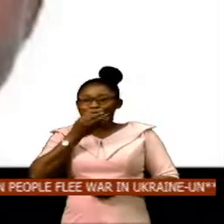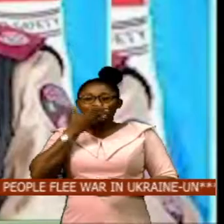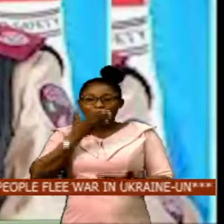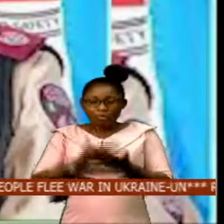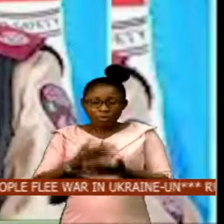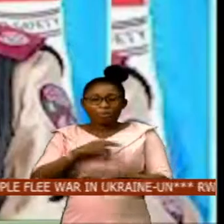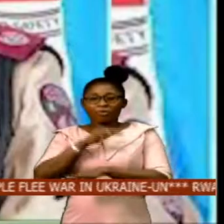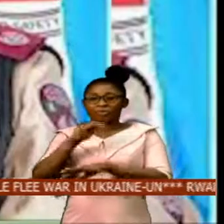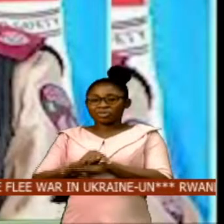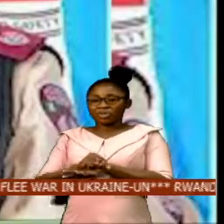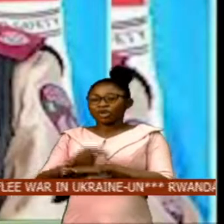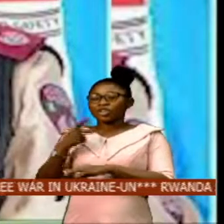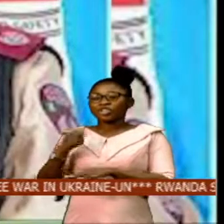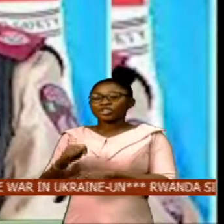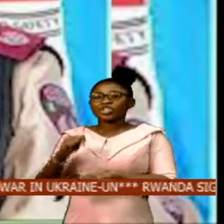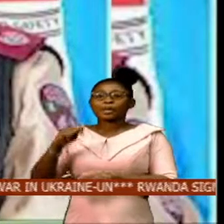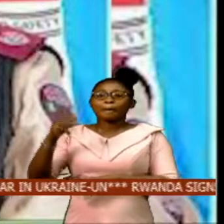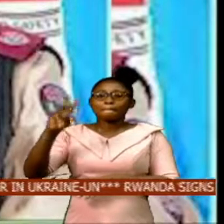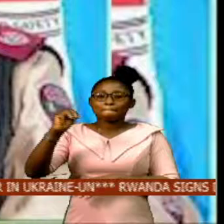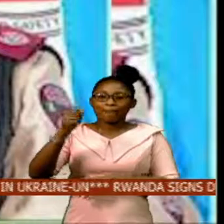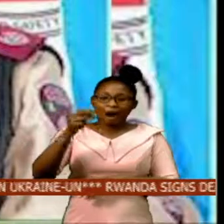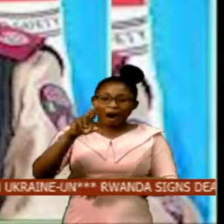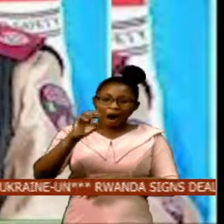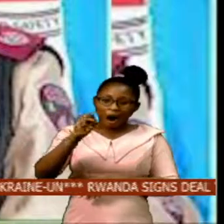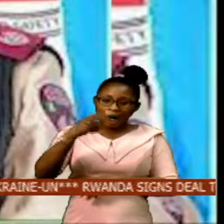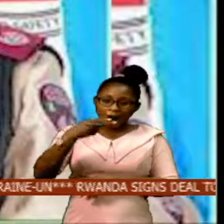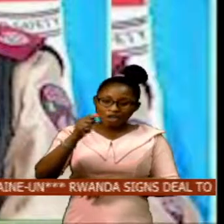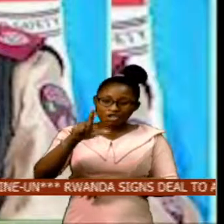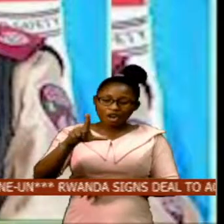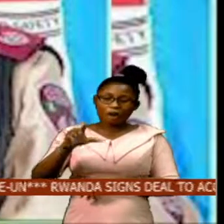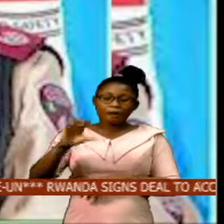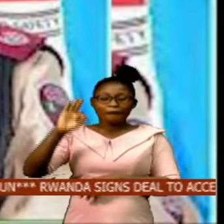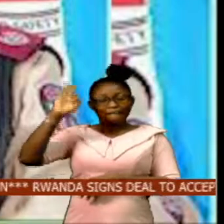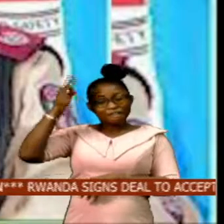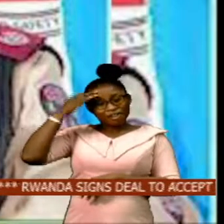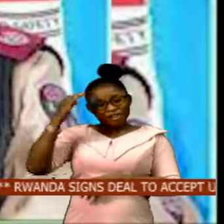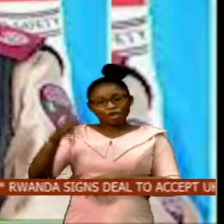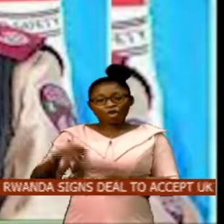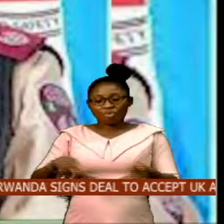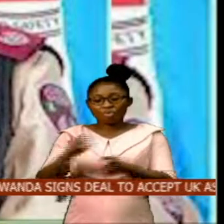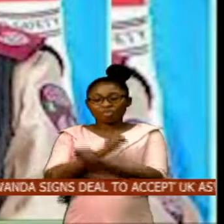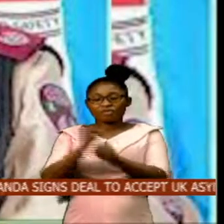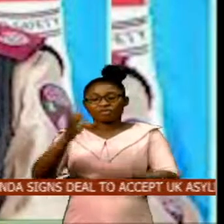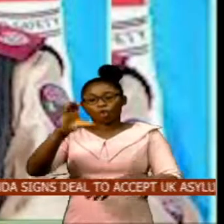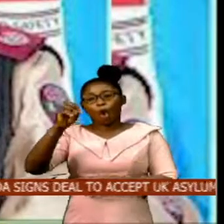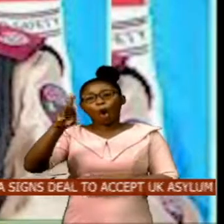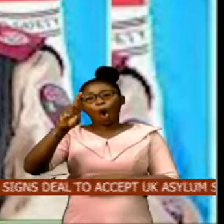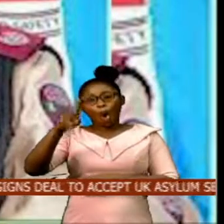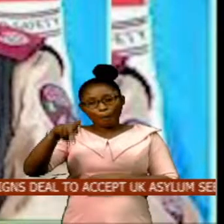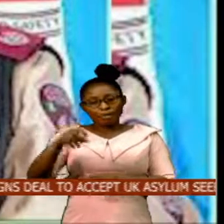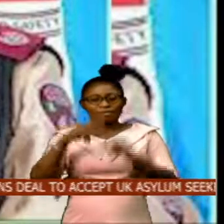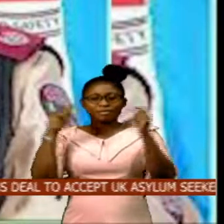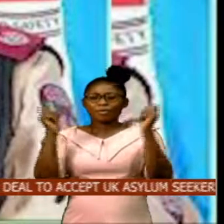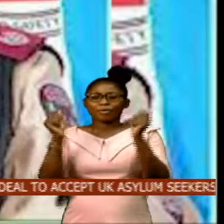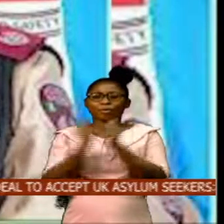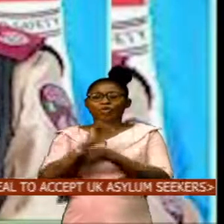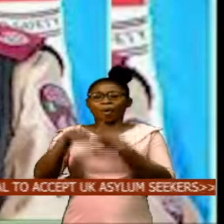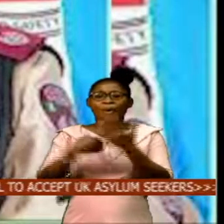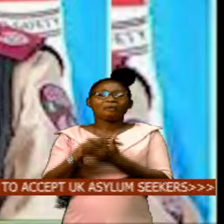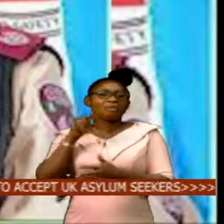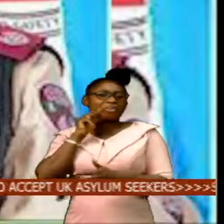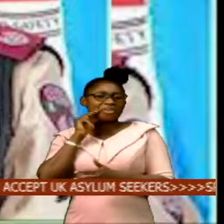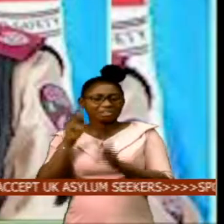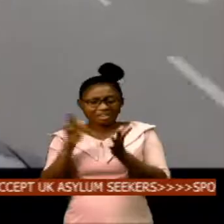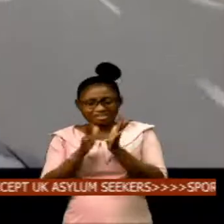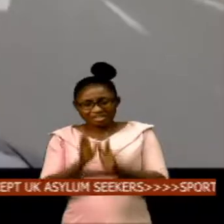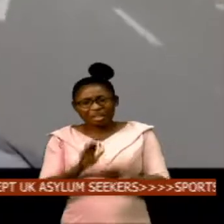the nation. The Corps Marshal, Federal Road Safety Corps, felicitates with all Nigerians and Christians, calling on